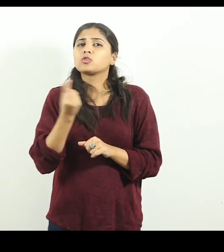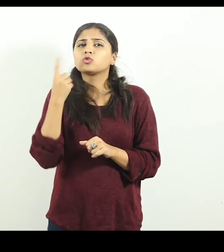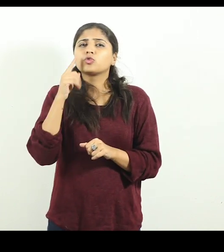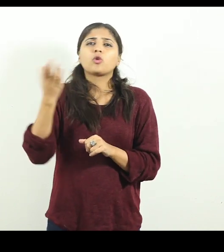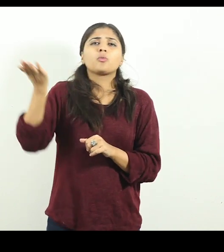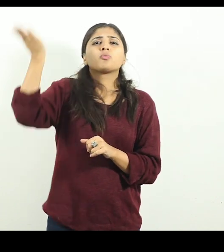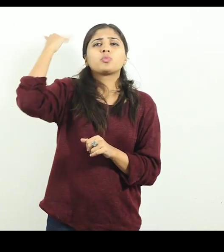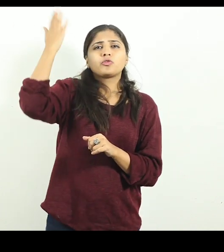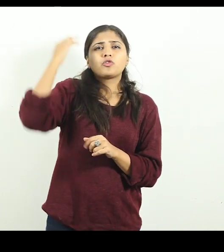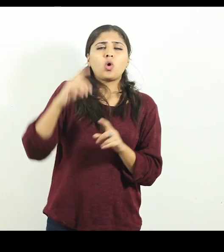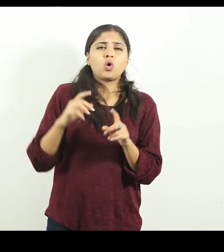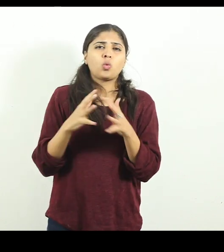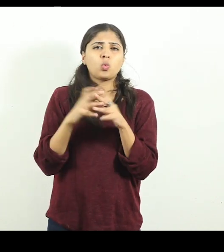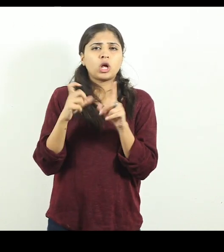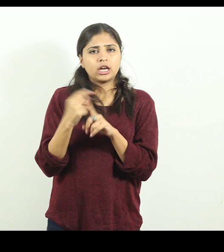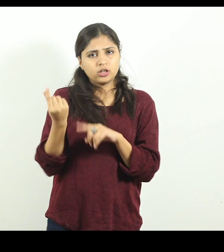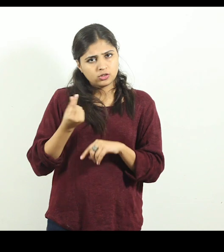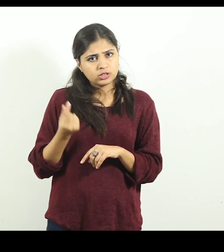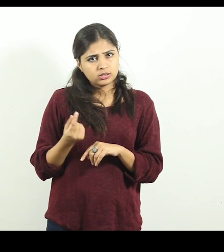paragraph.